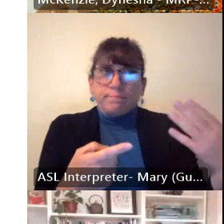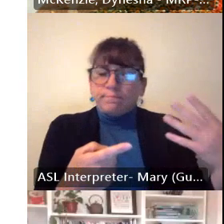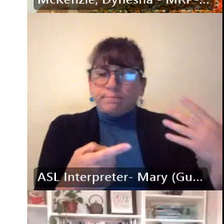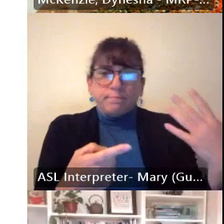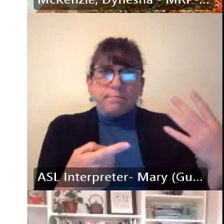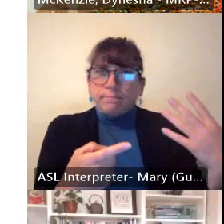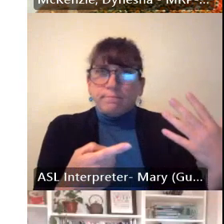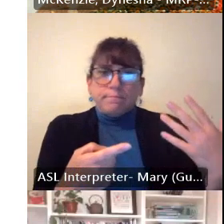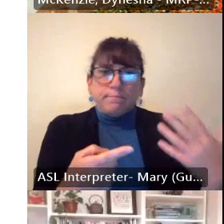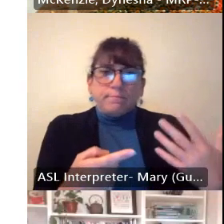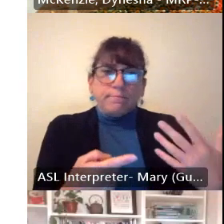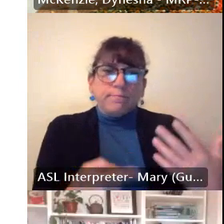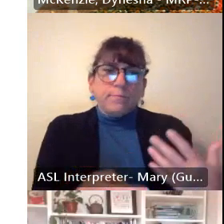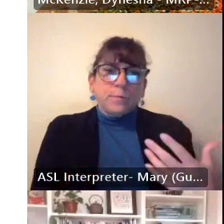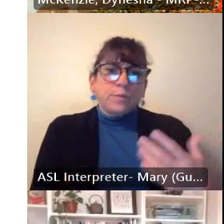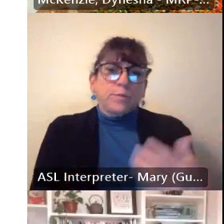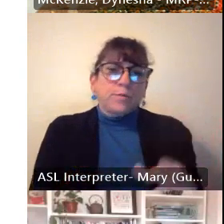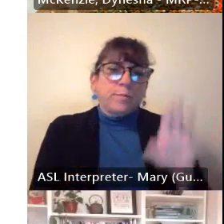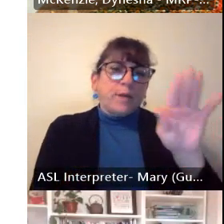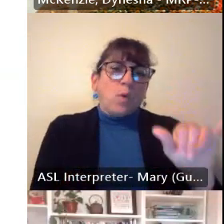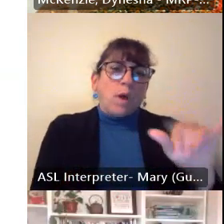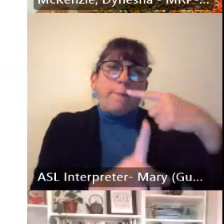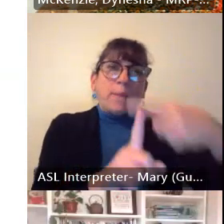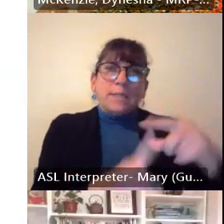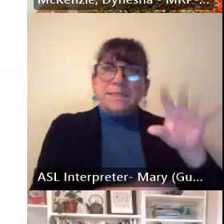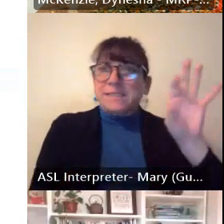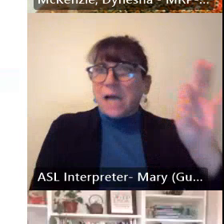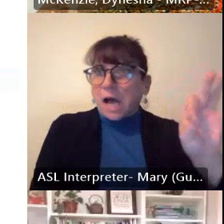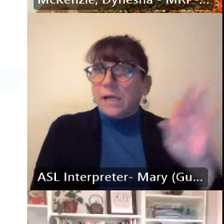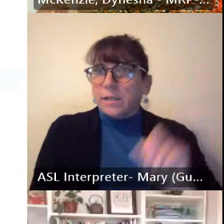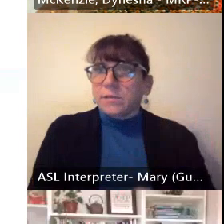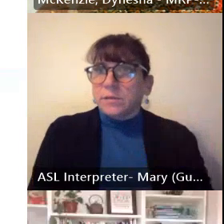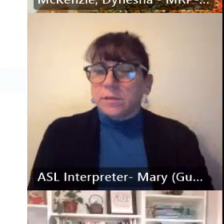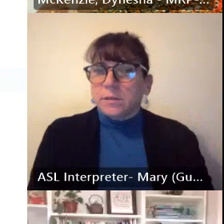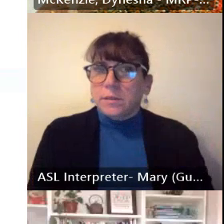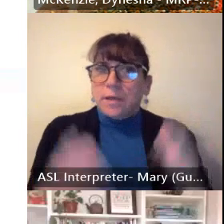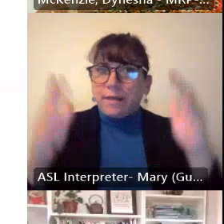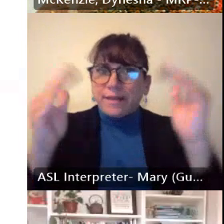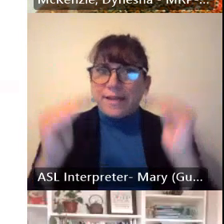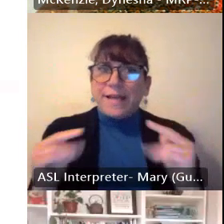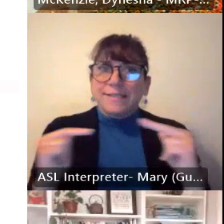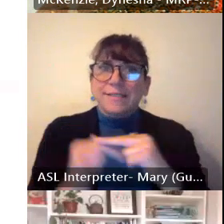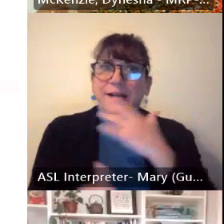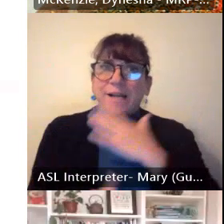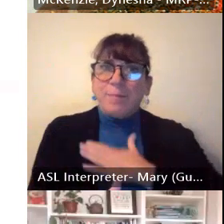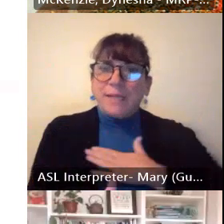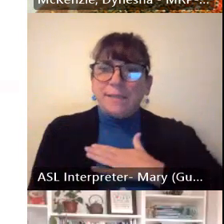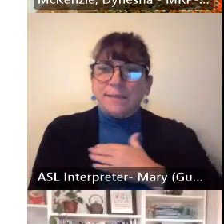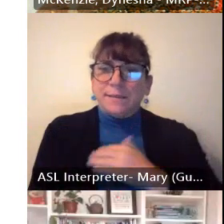through BY plus 9. Okay. All right, next slide, please.